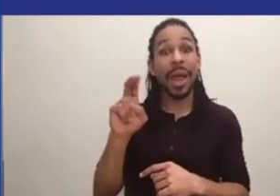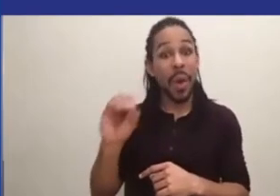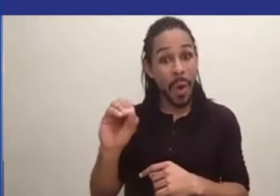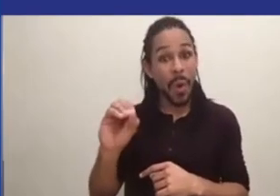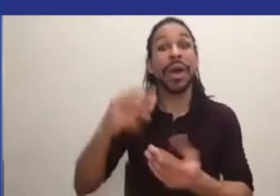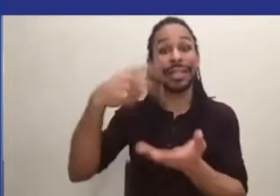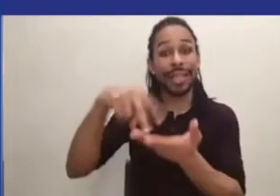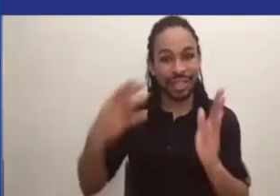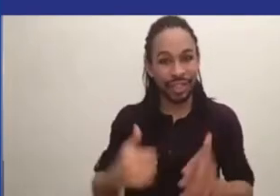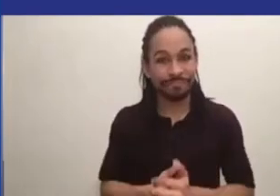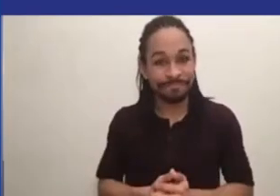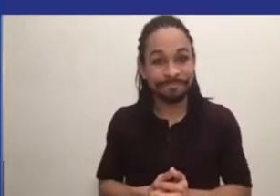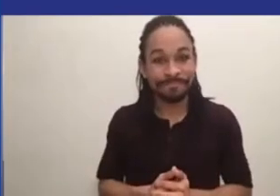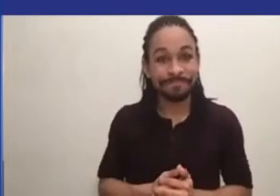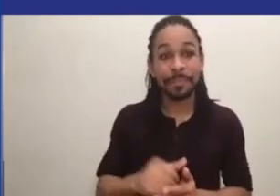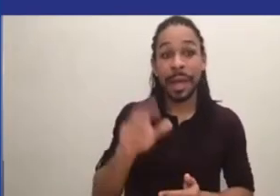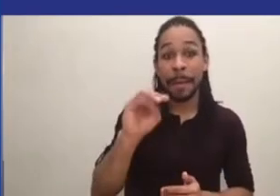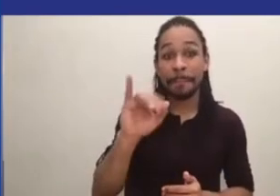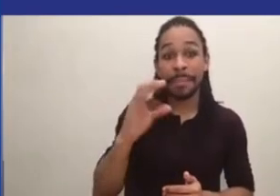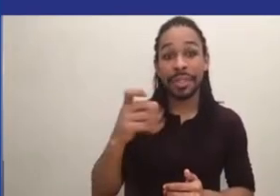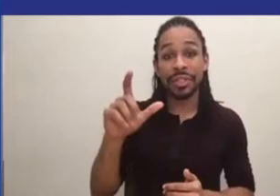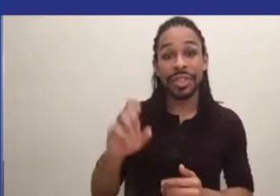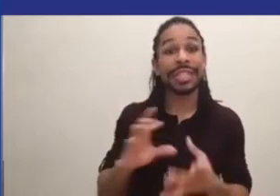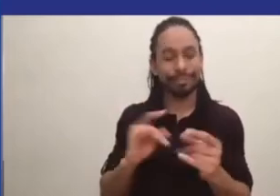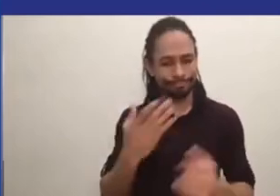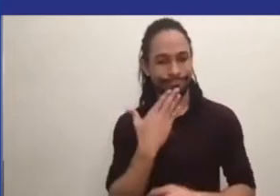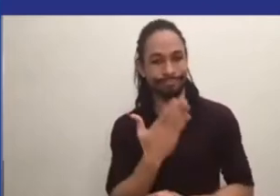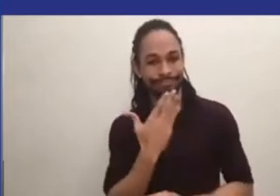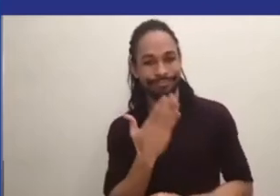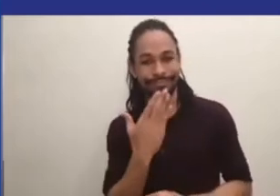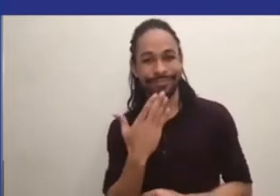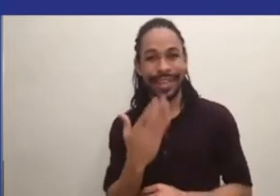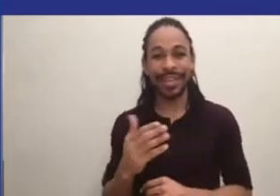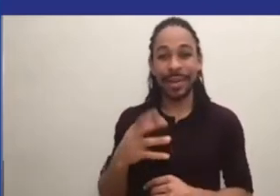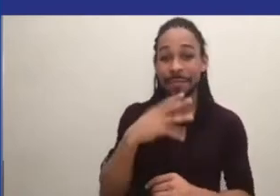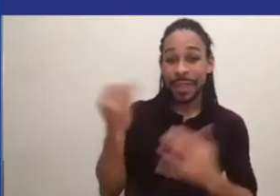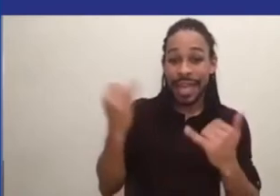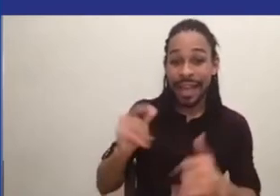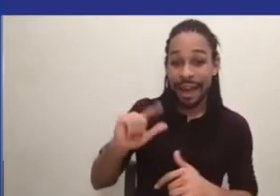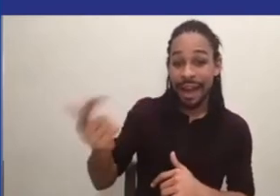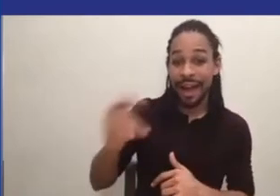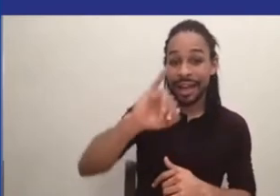Thank you, Nelida. And JaQuel, do you want to share with us as well? Yes.